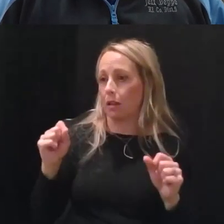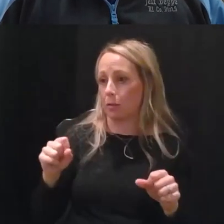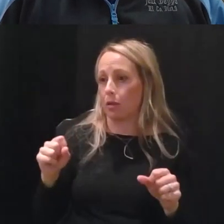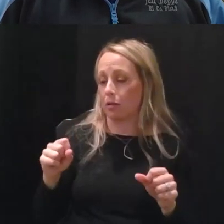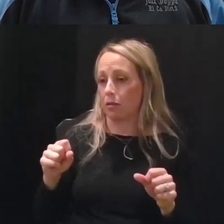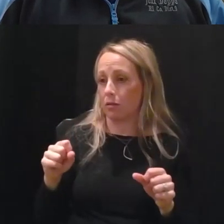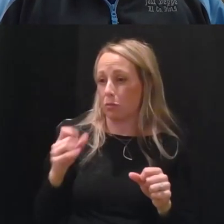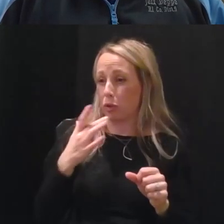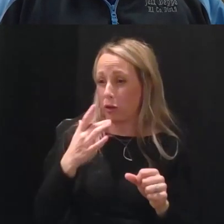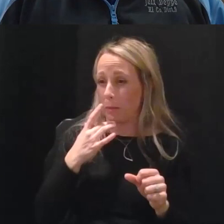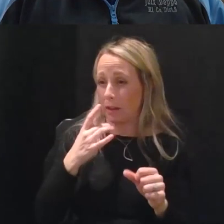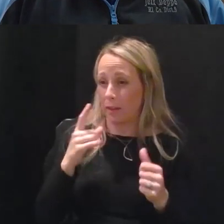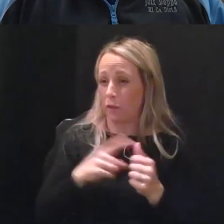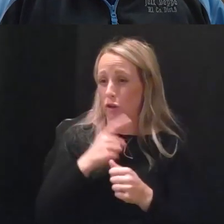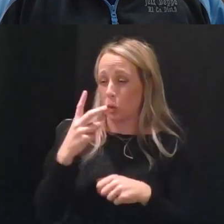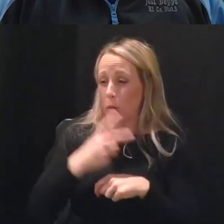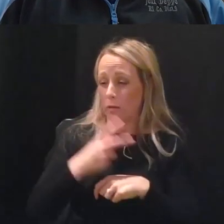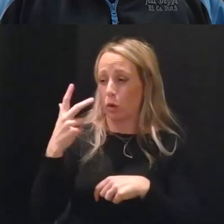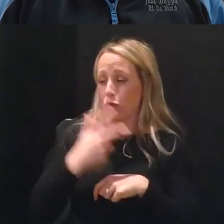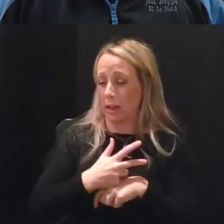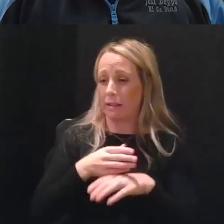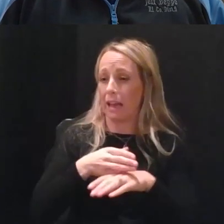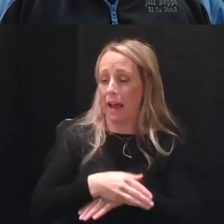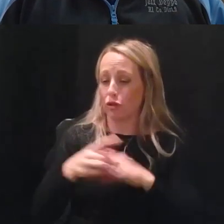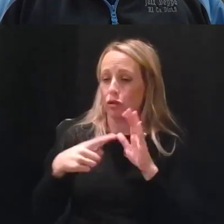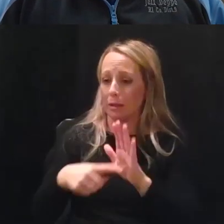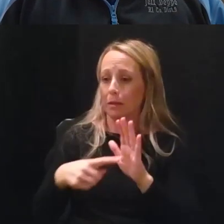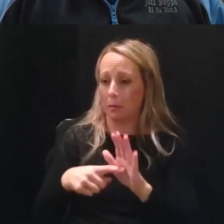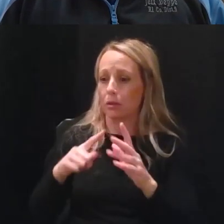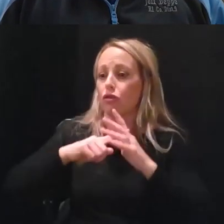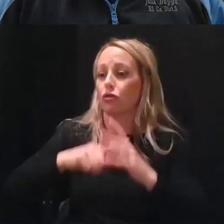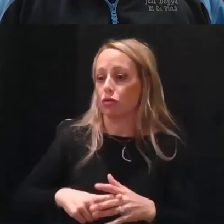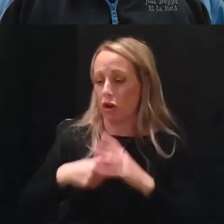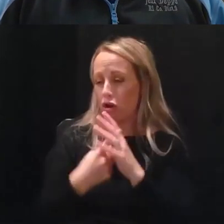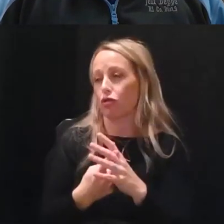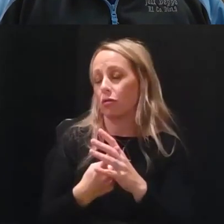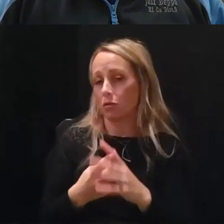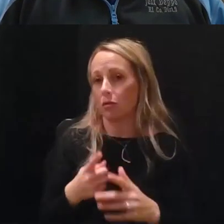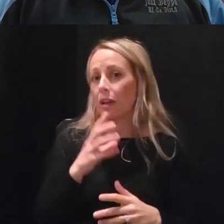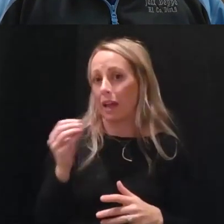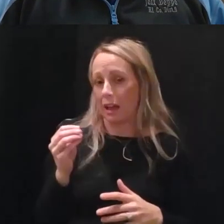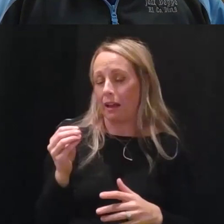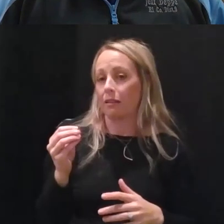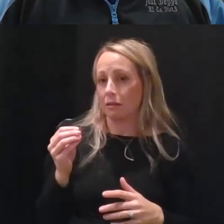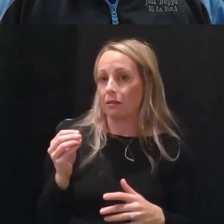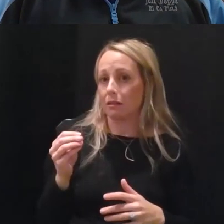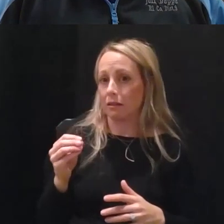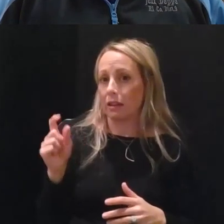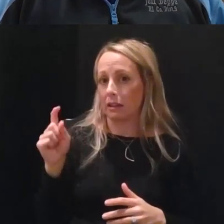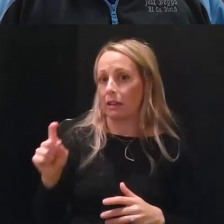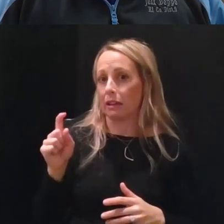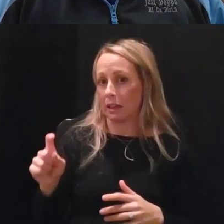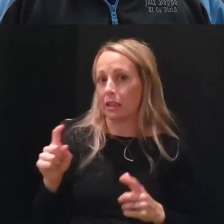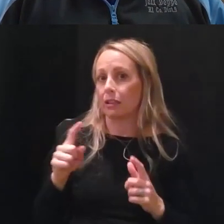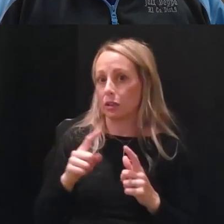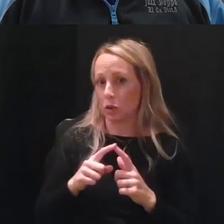the first 2 to 3 days after symptoms start, and it needs to